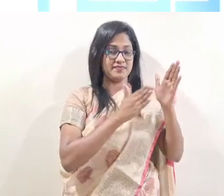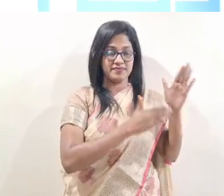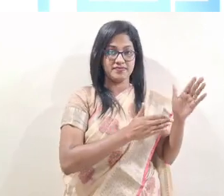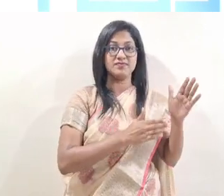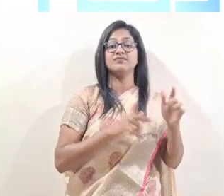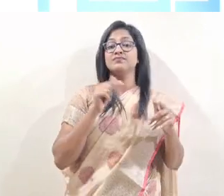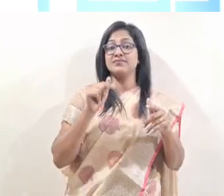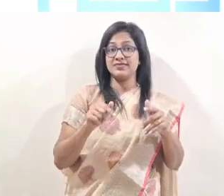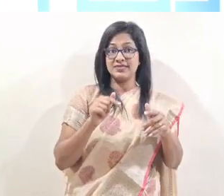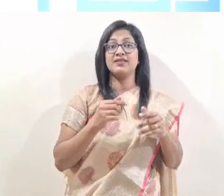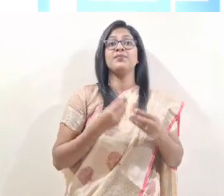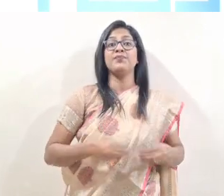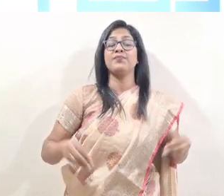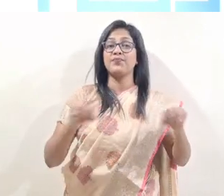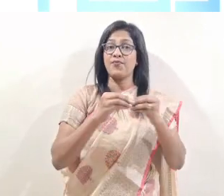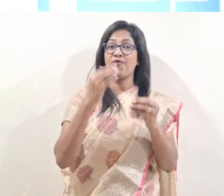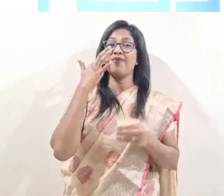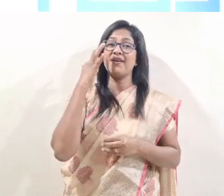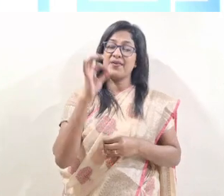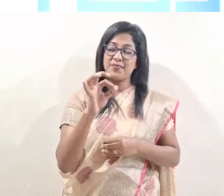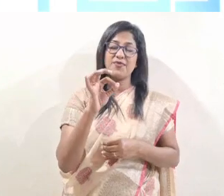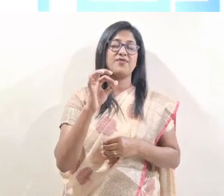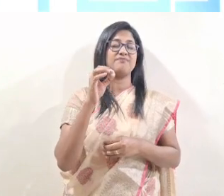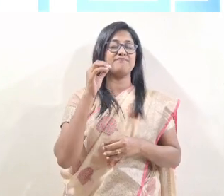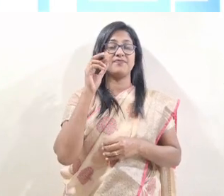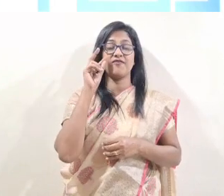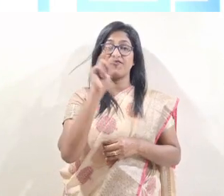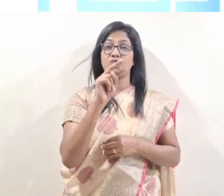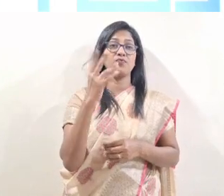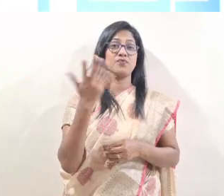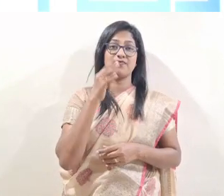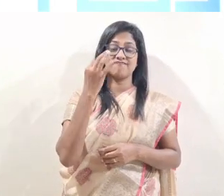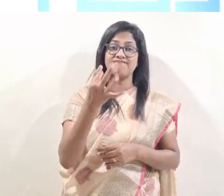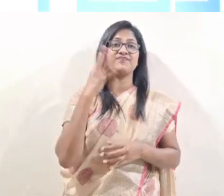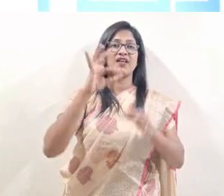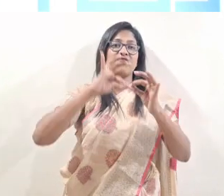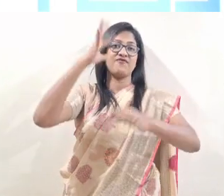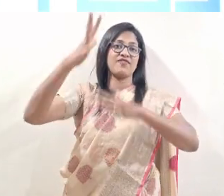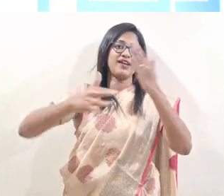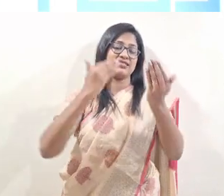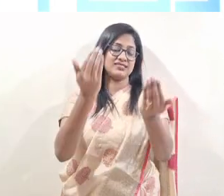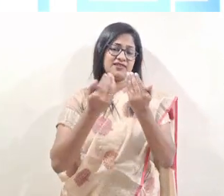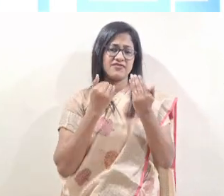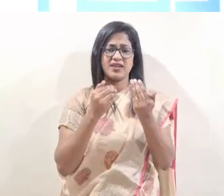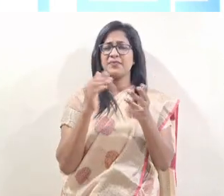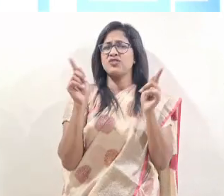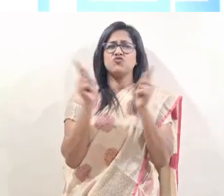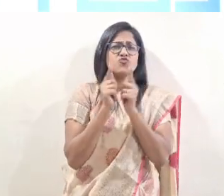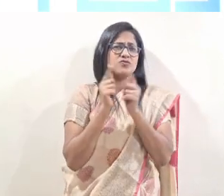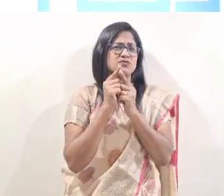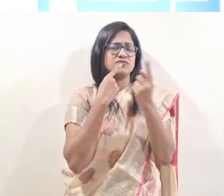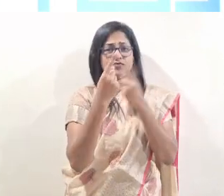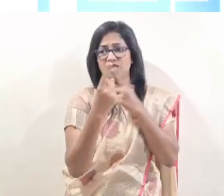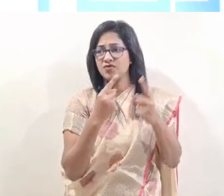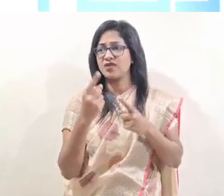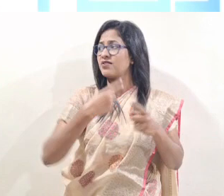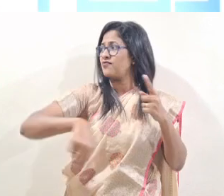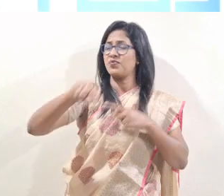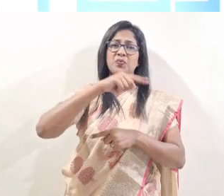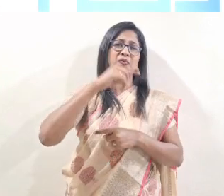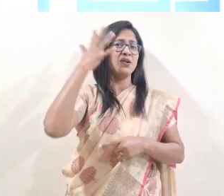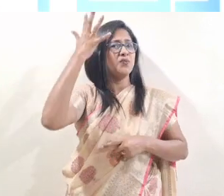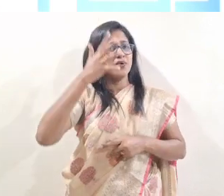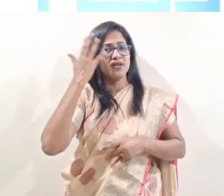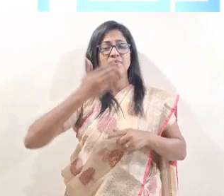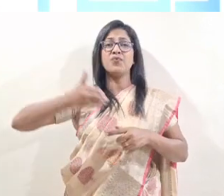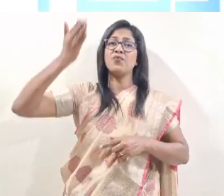another very important aspect of resilience, and which is the fire safety. I'll talk very briefly about it. It was a concern